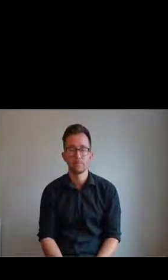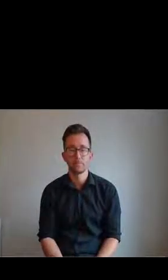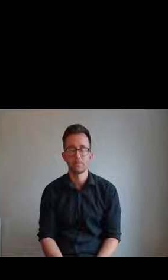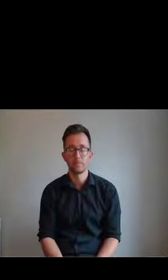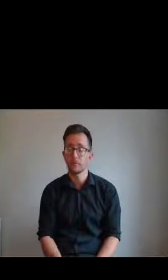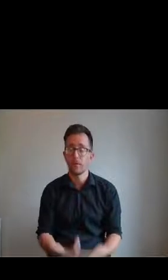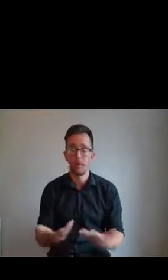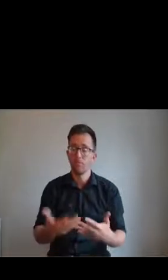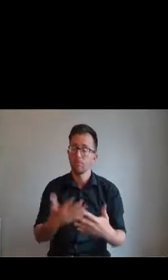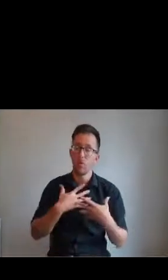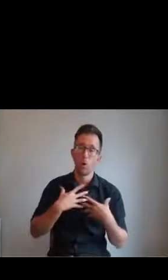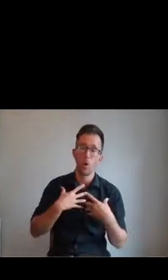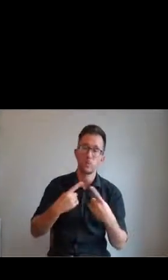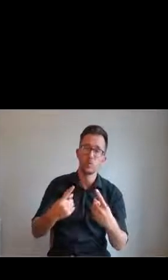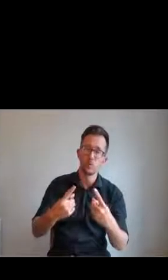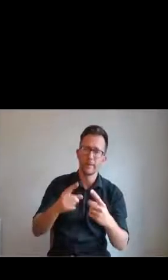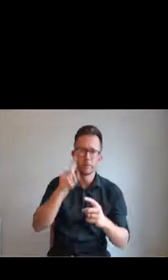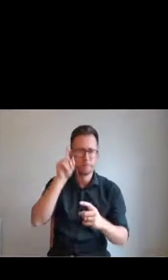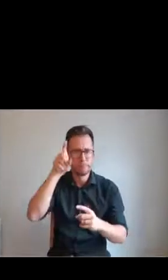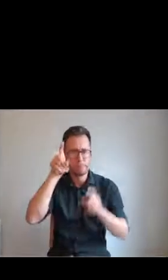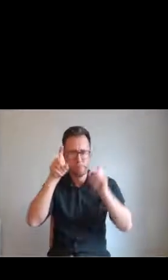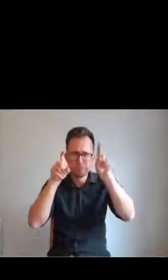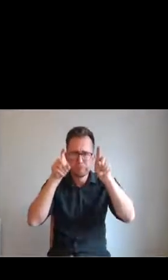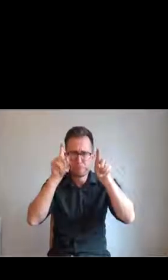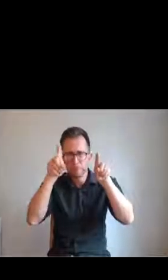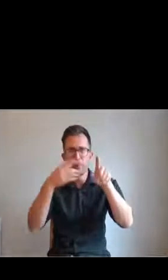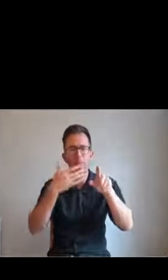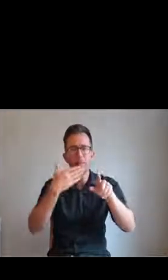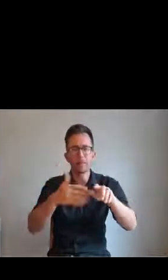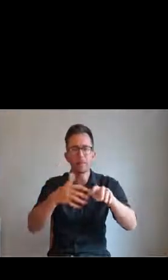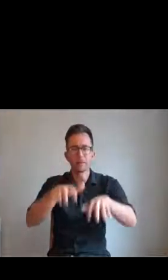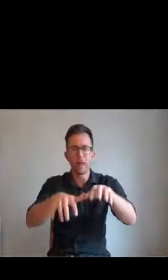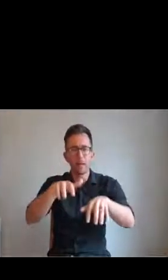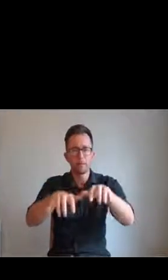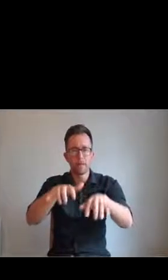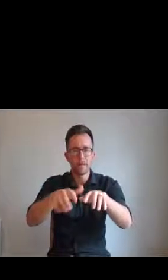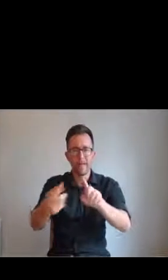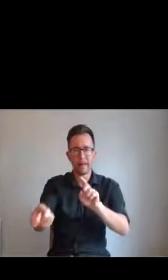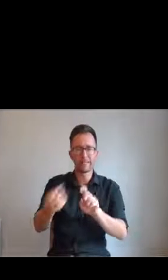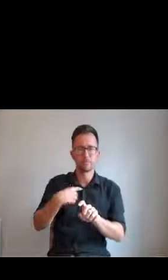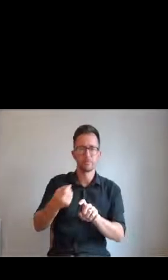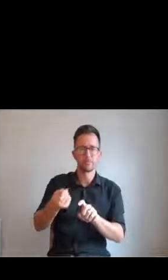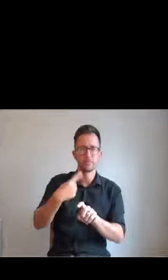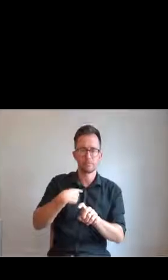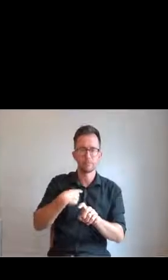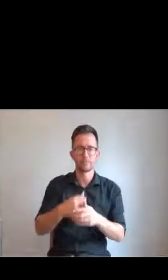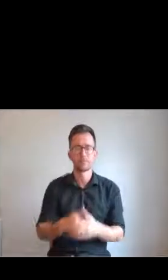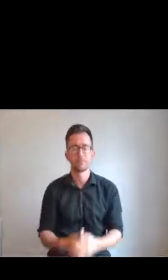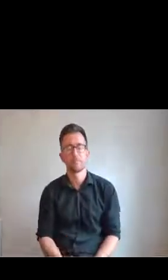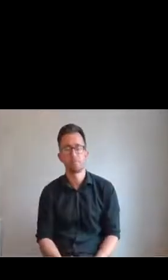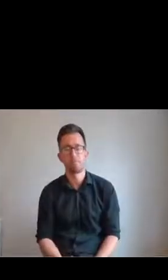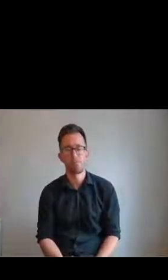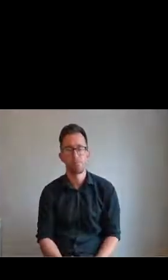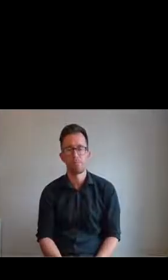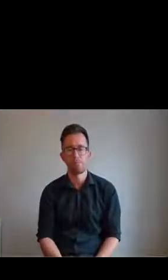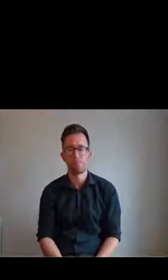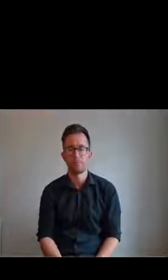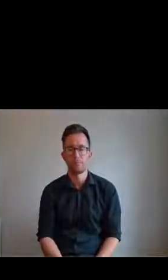Yeah, feel free to send those through when you're ready to do so, and we'll move straight on to the next section.